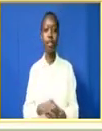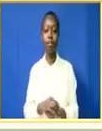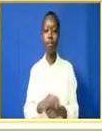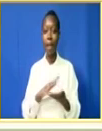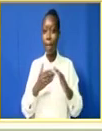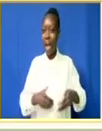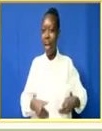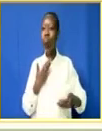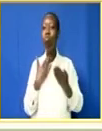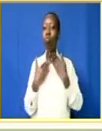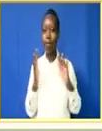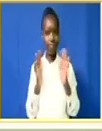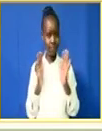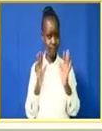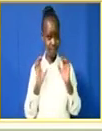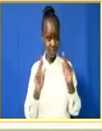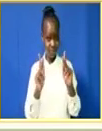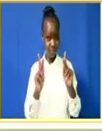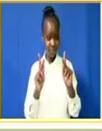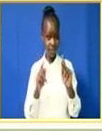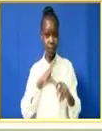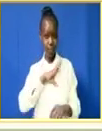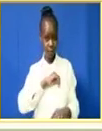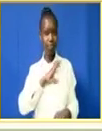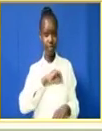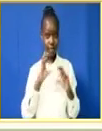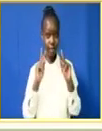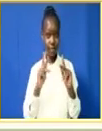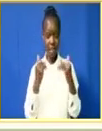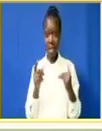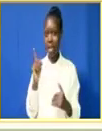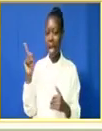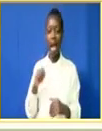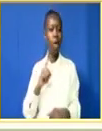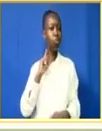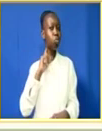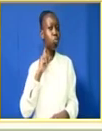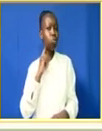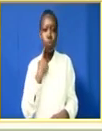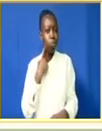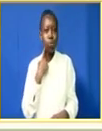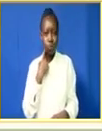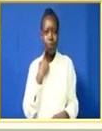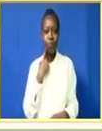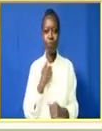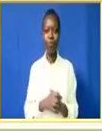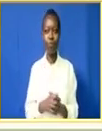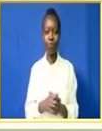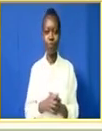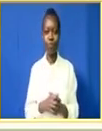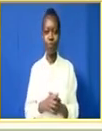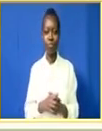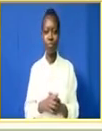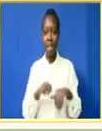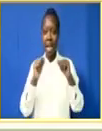right now. Actually, I'm there. I'm sorry. I'm already hungry. The passion. Yeah. Very juicy. Oh, gosh. We can get juice from it. I think we can